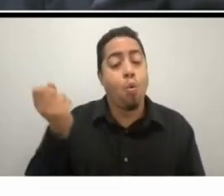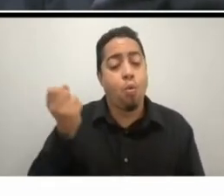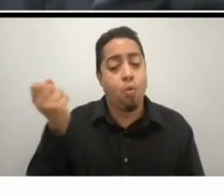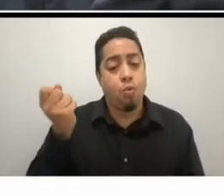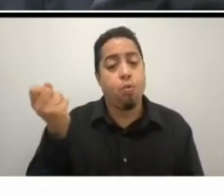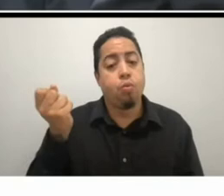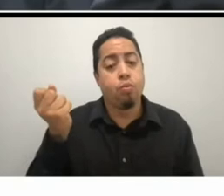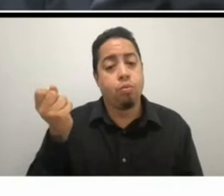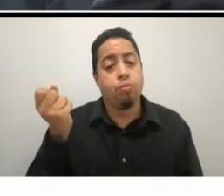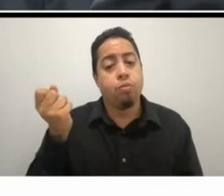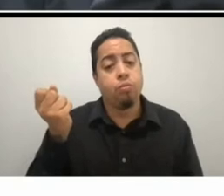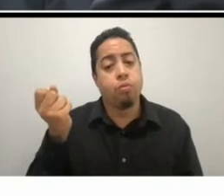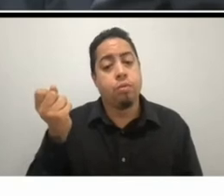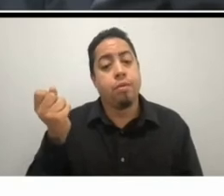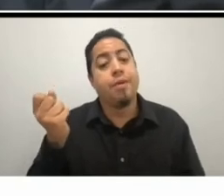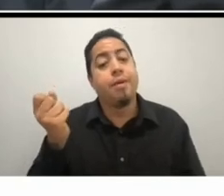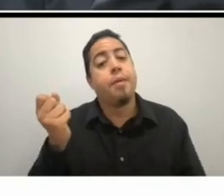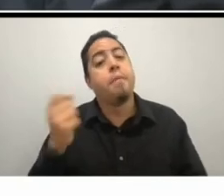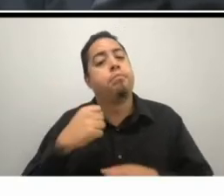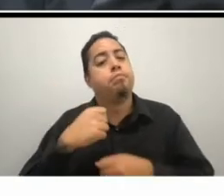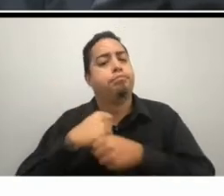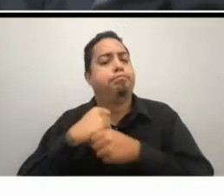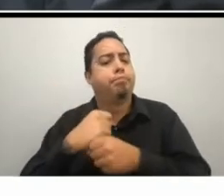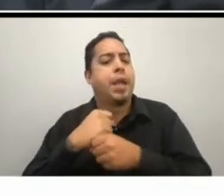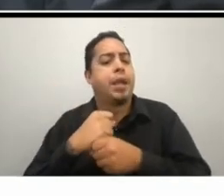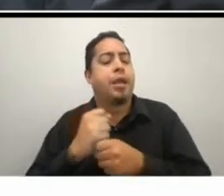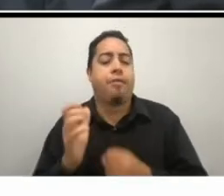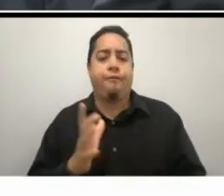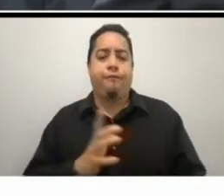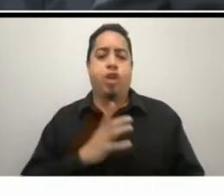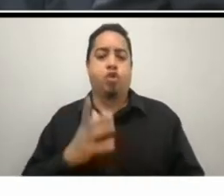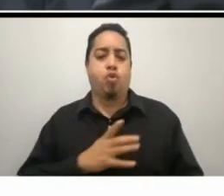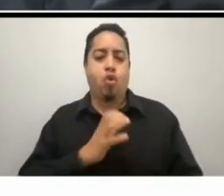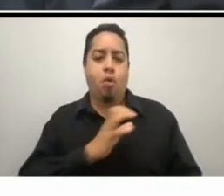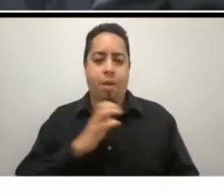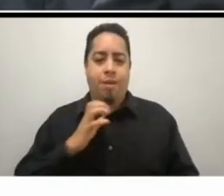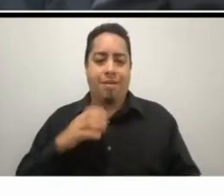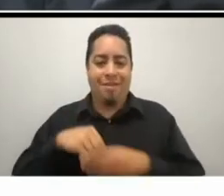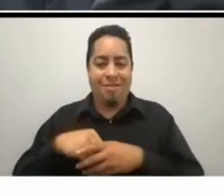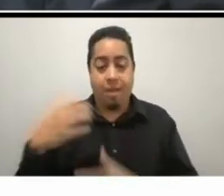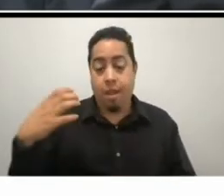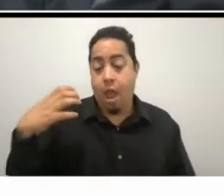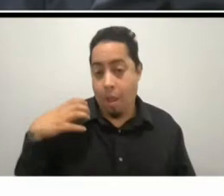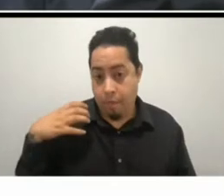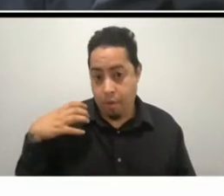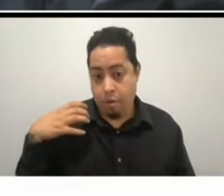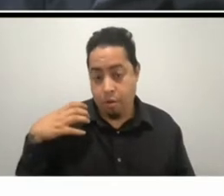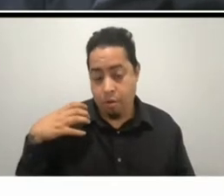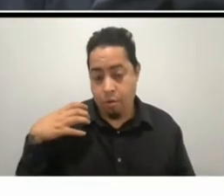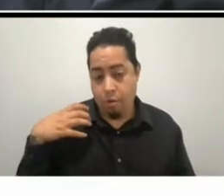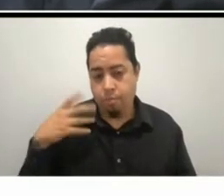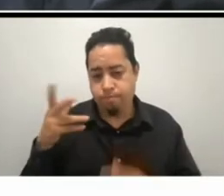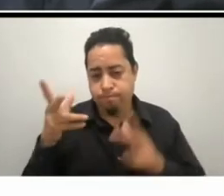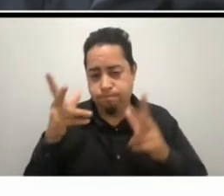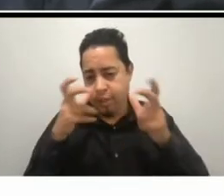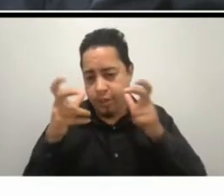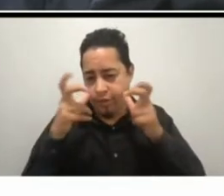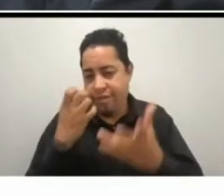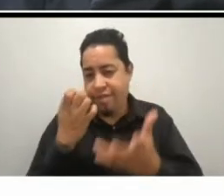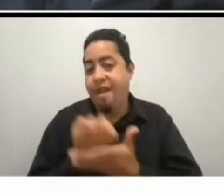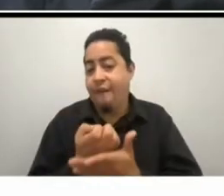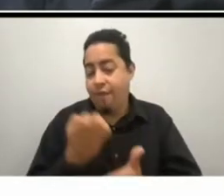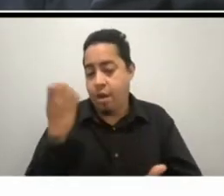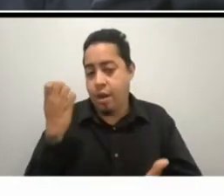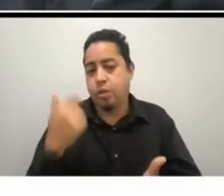allow an official committee at the Capitol so that they could hear this evidence and that we could take